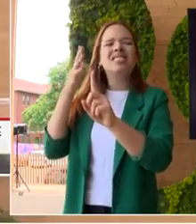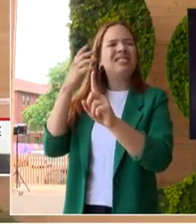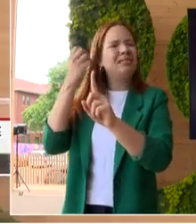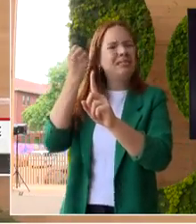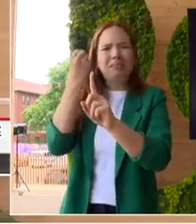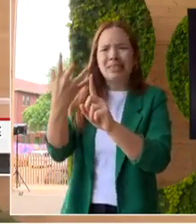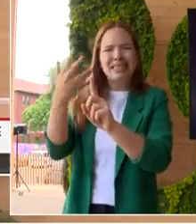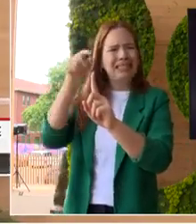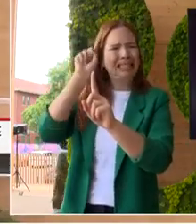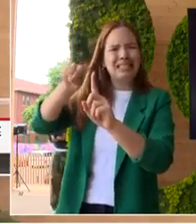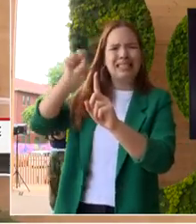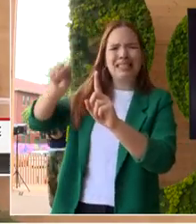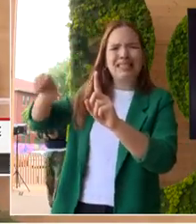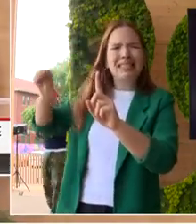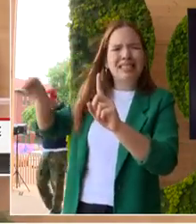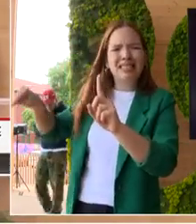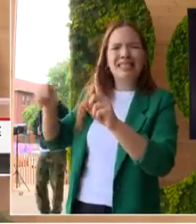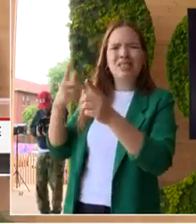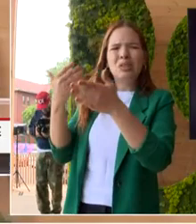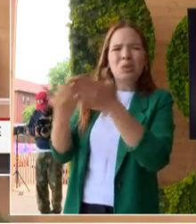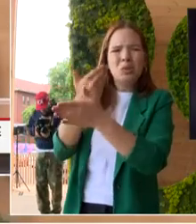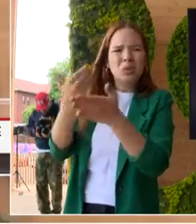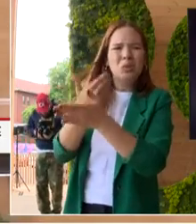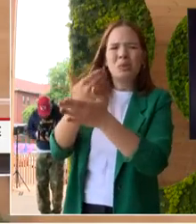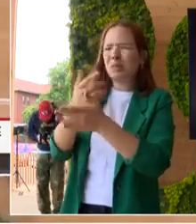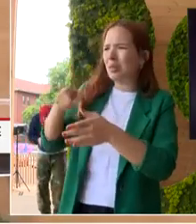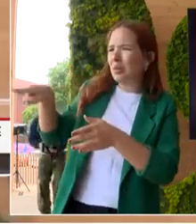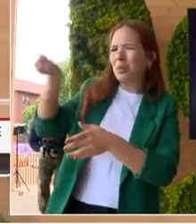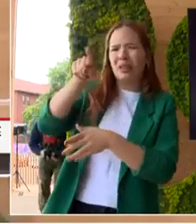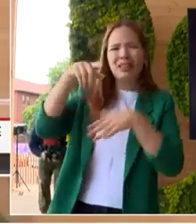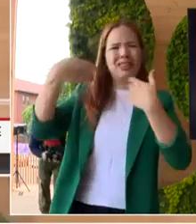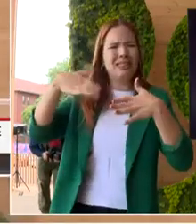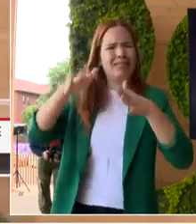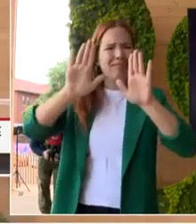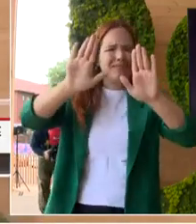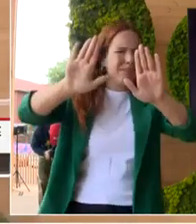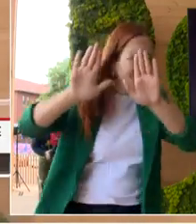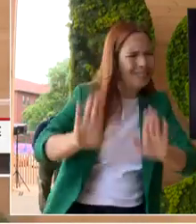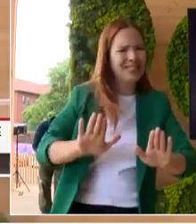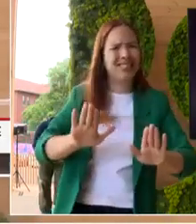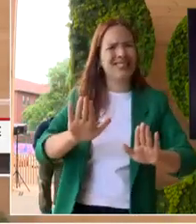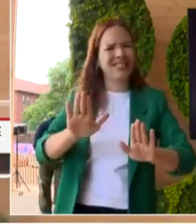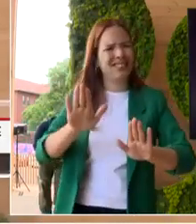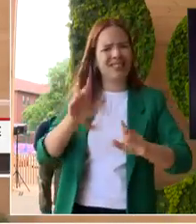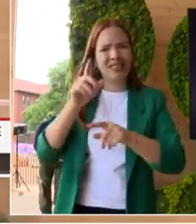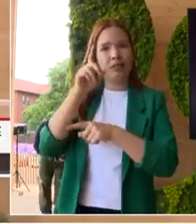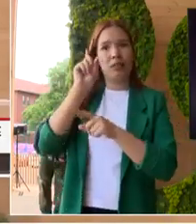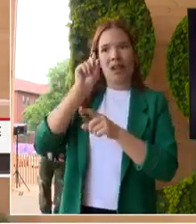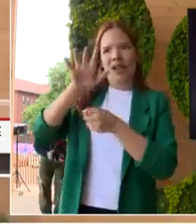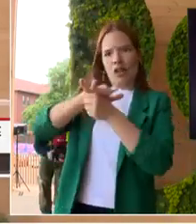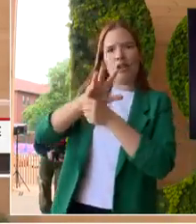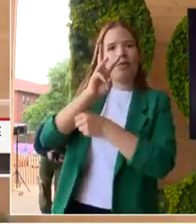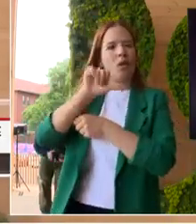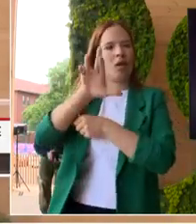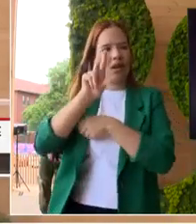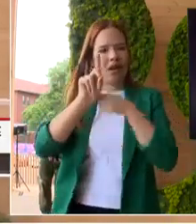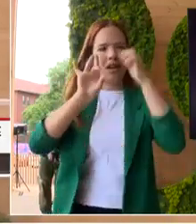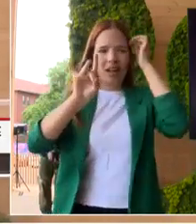build a new state-of-the-art hospital in Ward 8, but next year we're going to open it